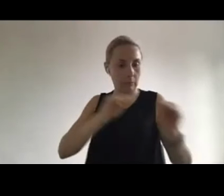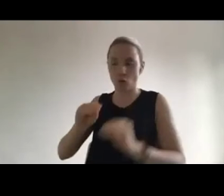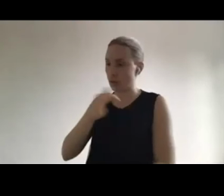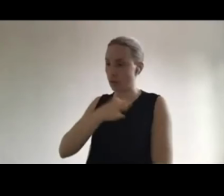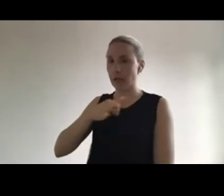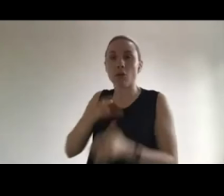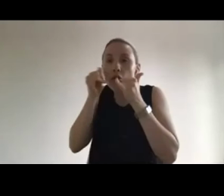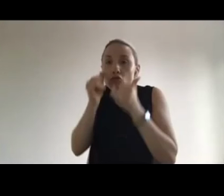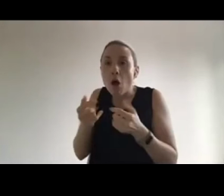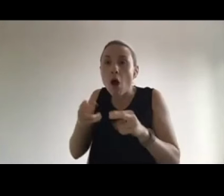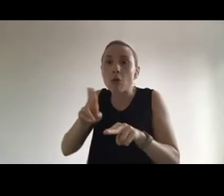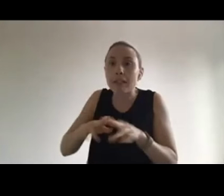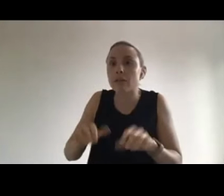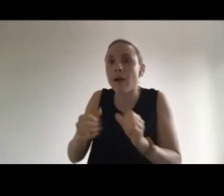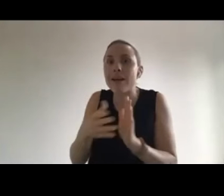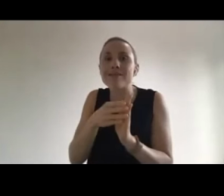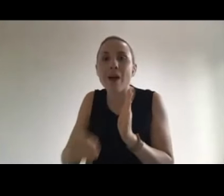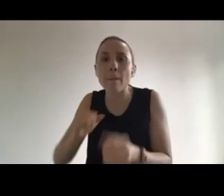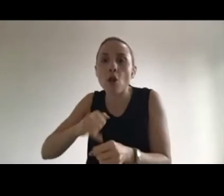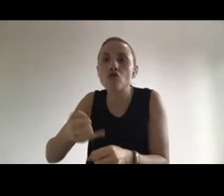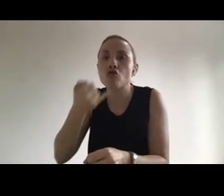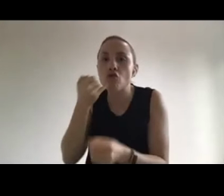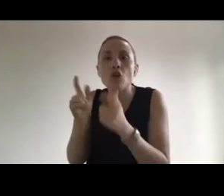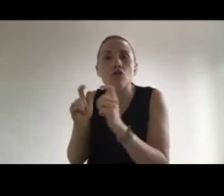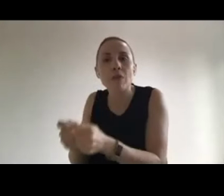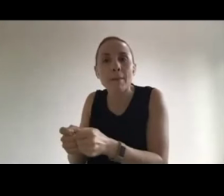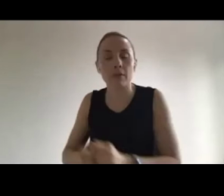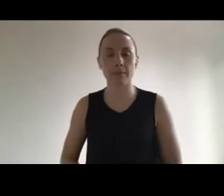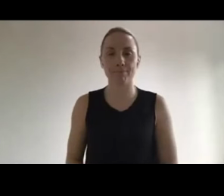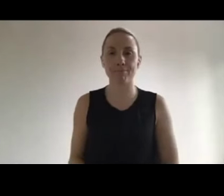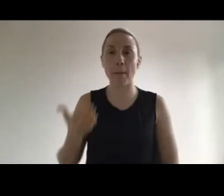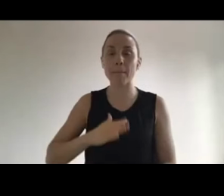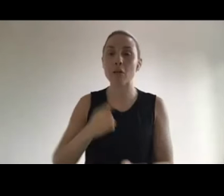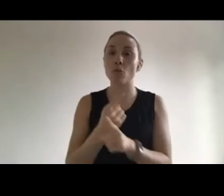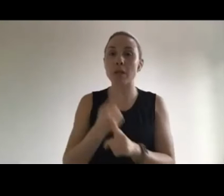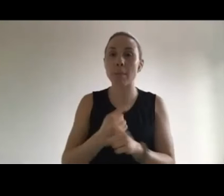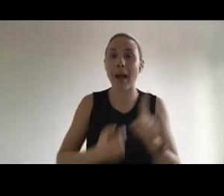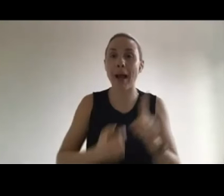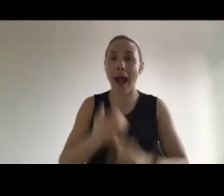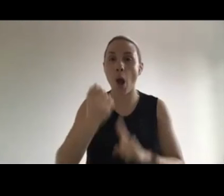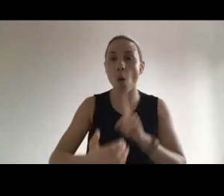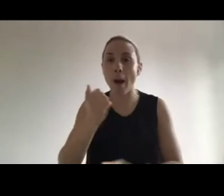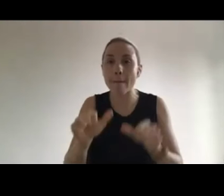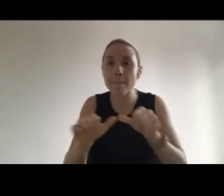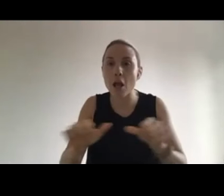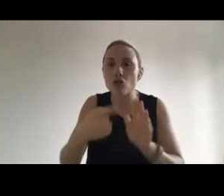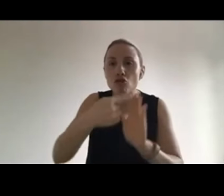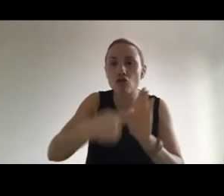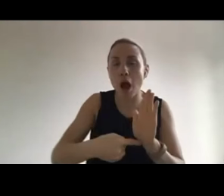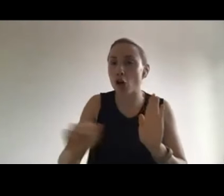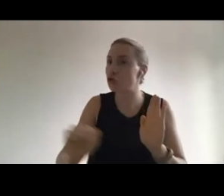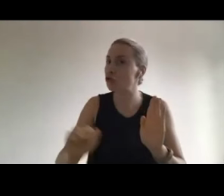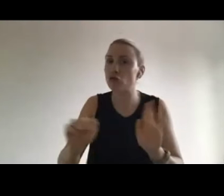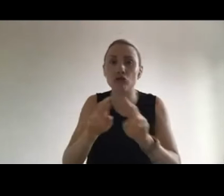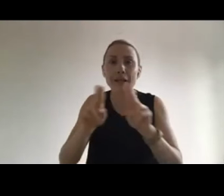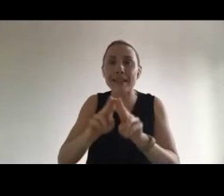treatments. We've talked already about outcome measures. Currently, there is no international standard of what we should be measuring